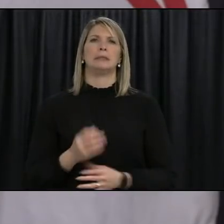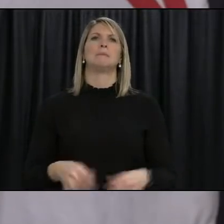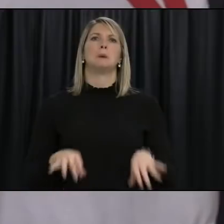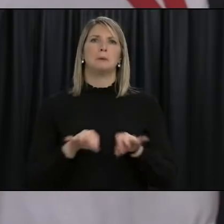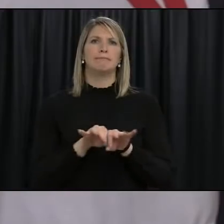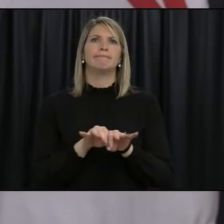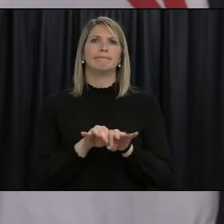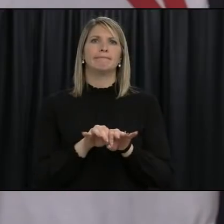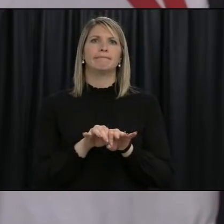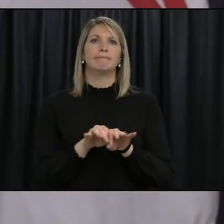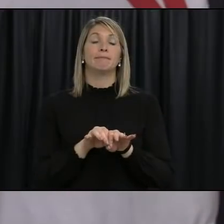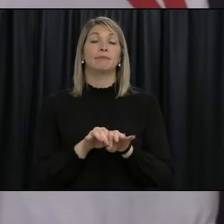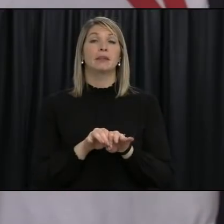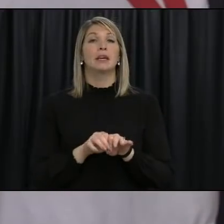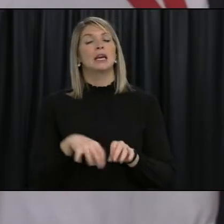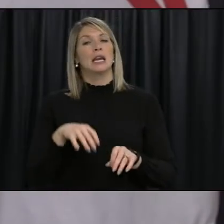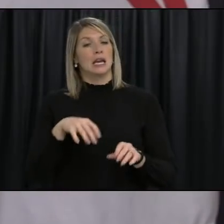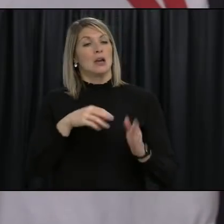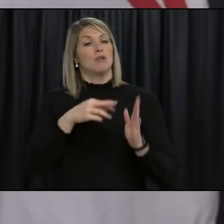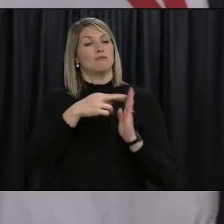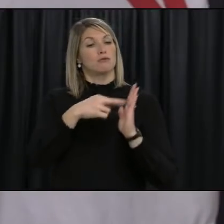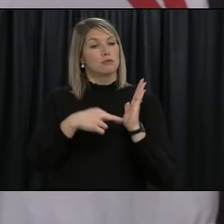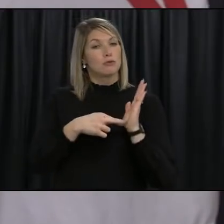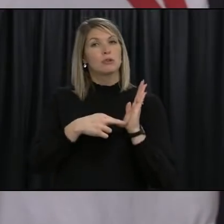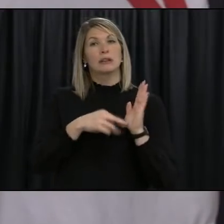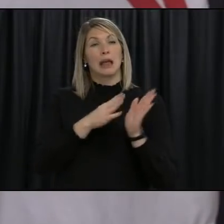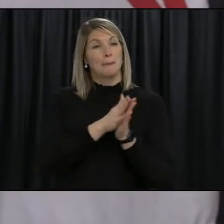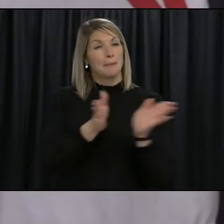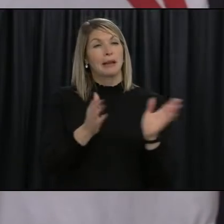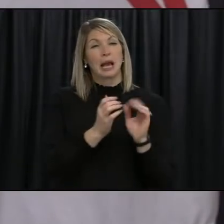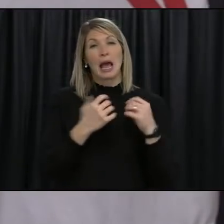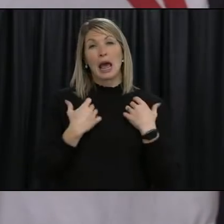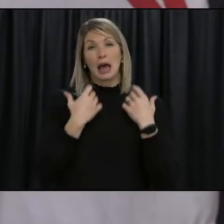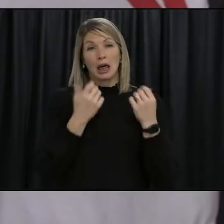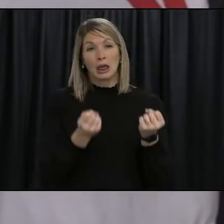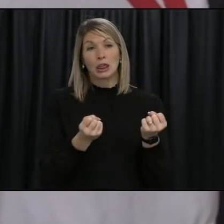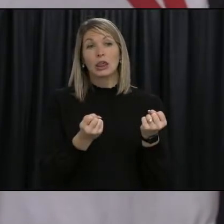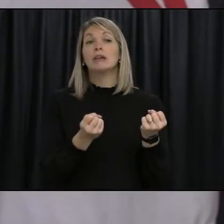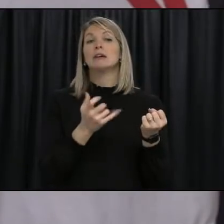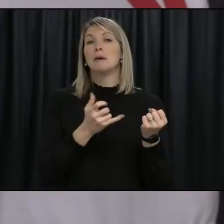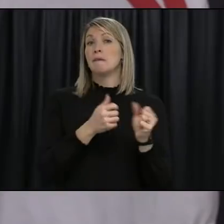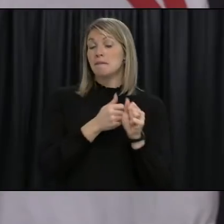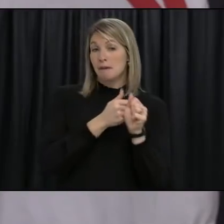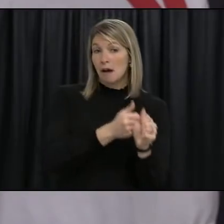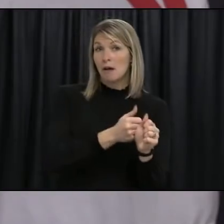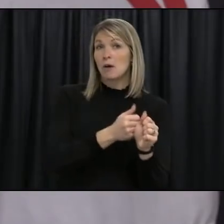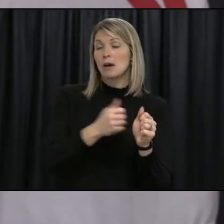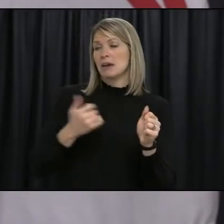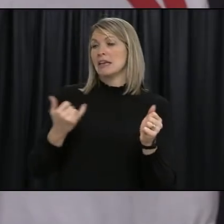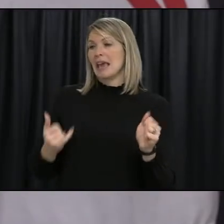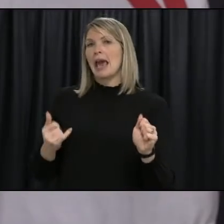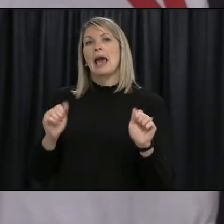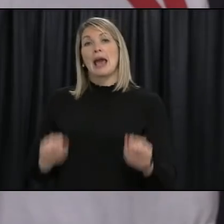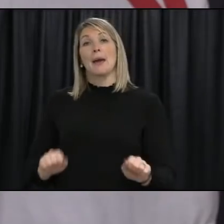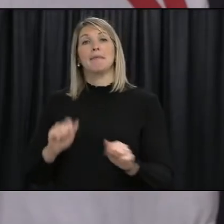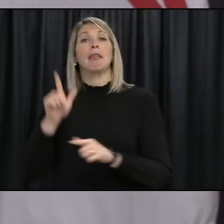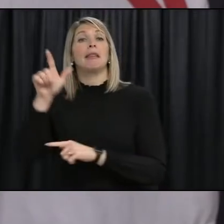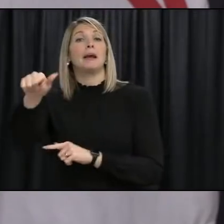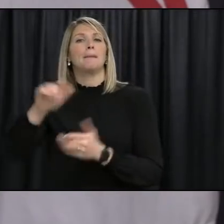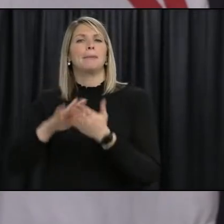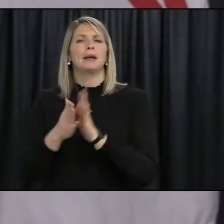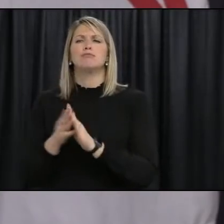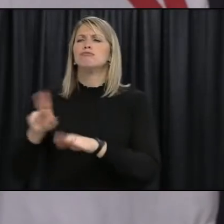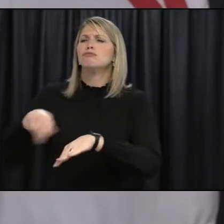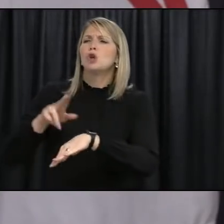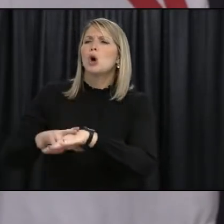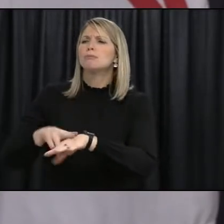value of the sense of normalcy and economic activity we now enjoy in our level 2. By keeping up what we've been doing,